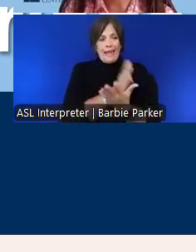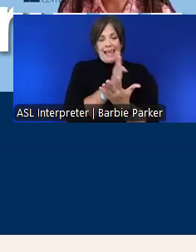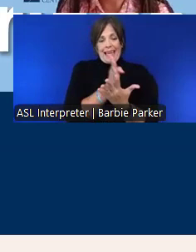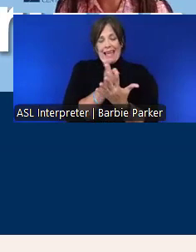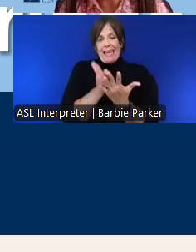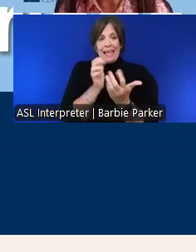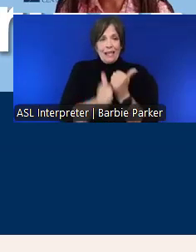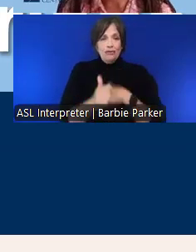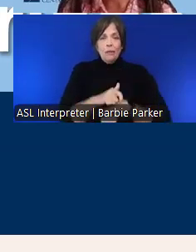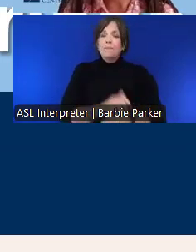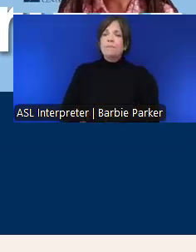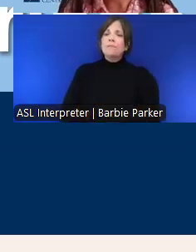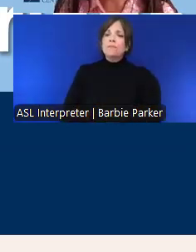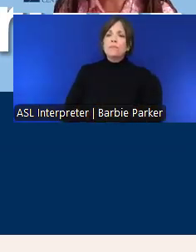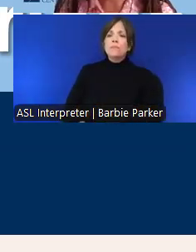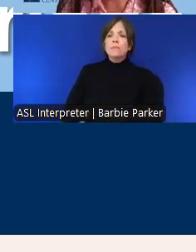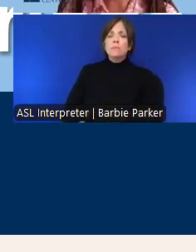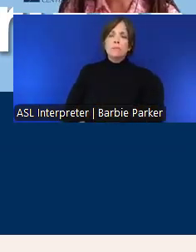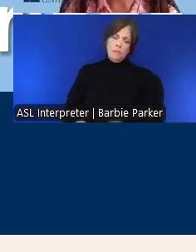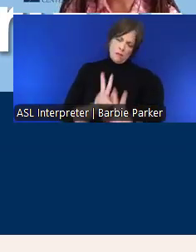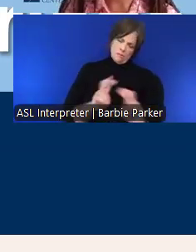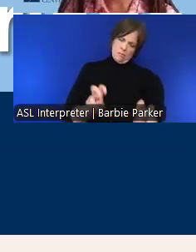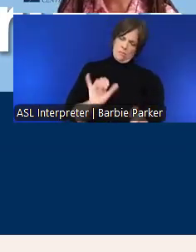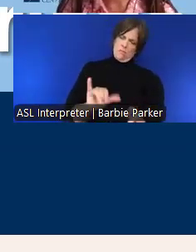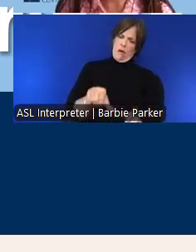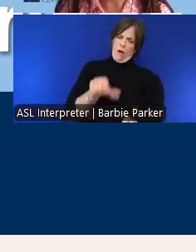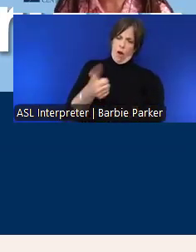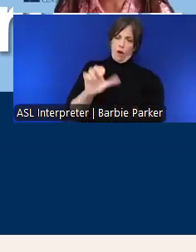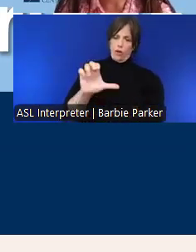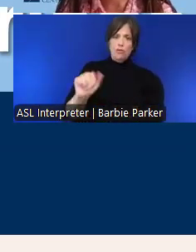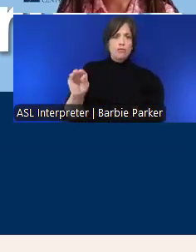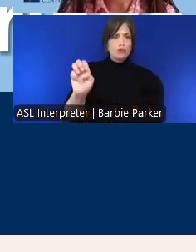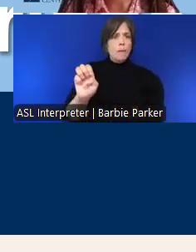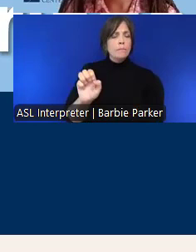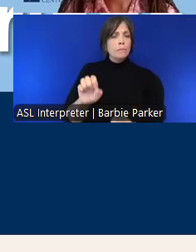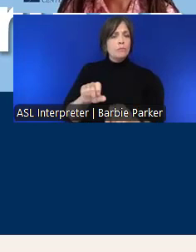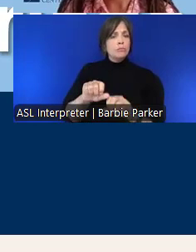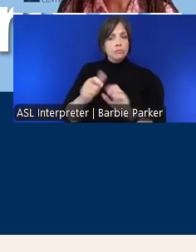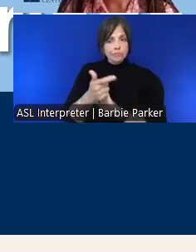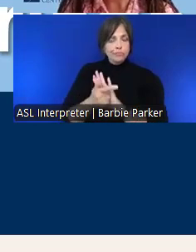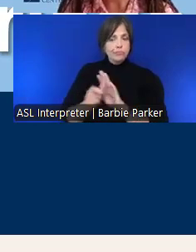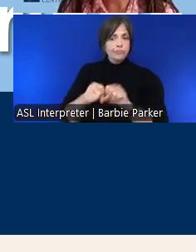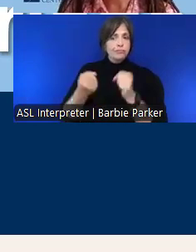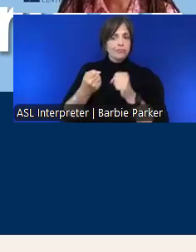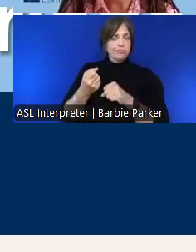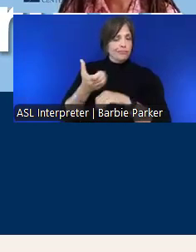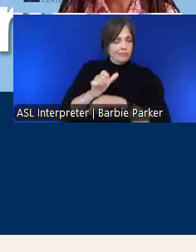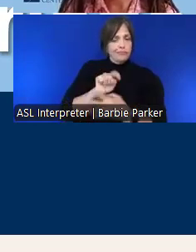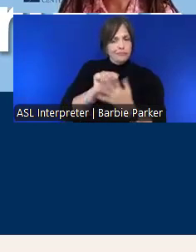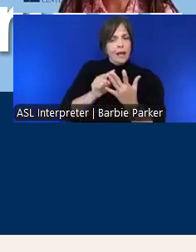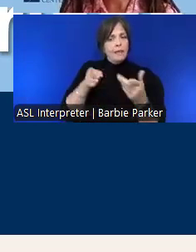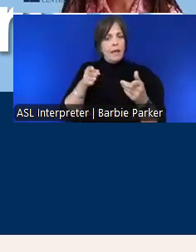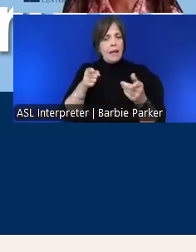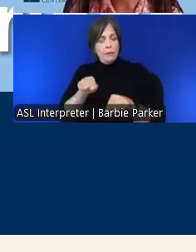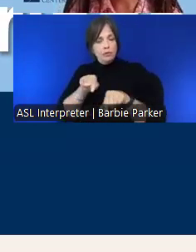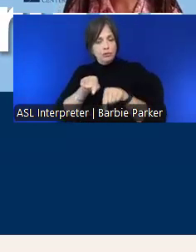crimes occurring that you act on or provide support in the meantime? This type of abuse does